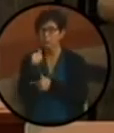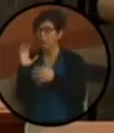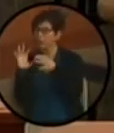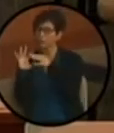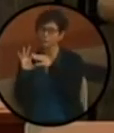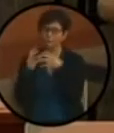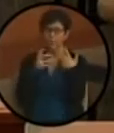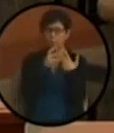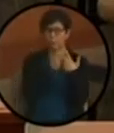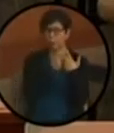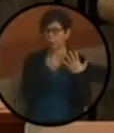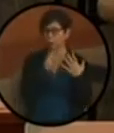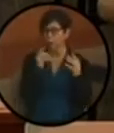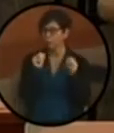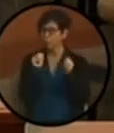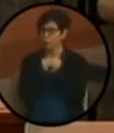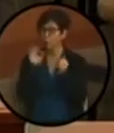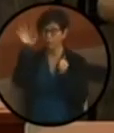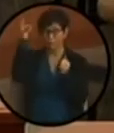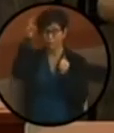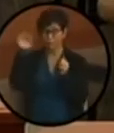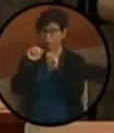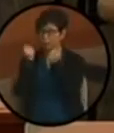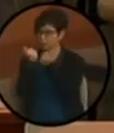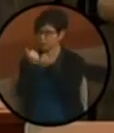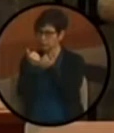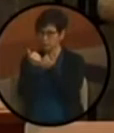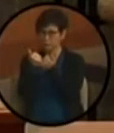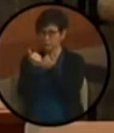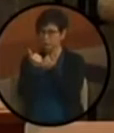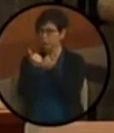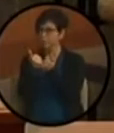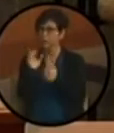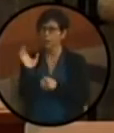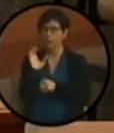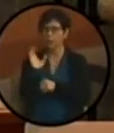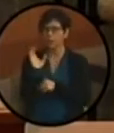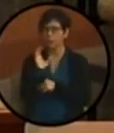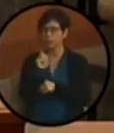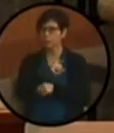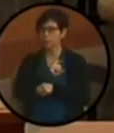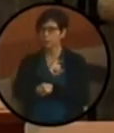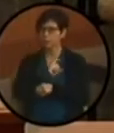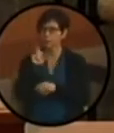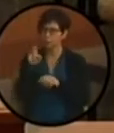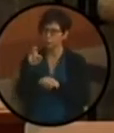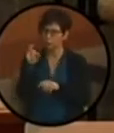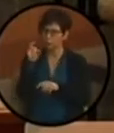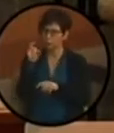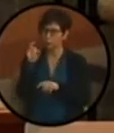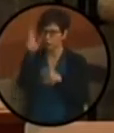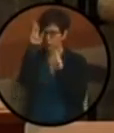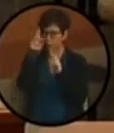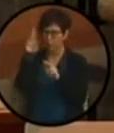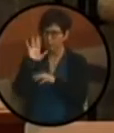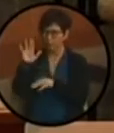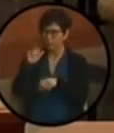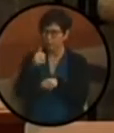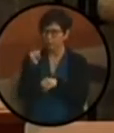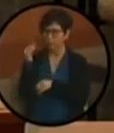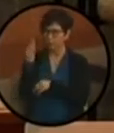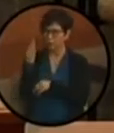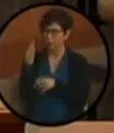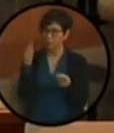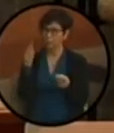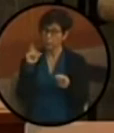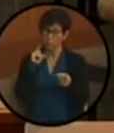forfeiture payouts for participation. Columbia law enforcement should respect their duty under the Missouri Constitution, Article 9, Section 7, to send the proceeds